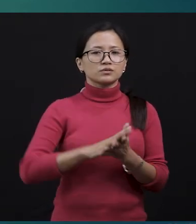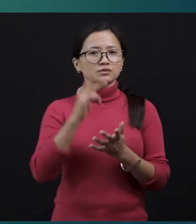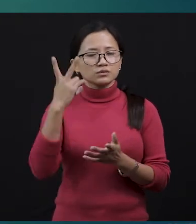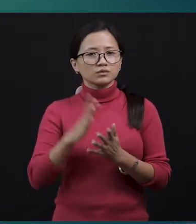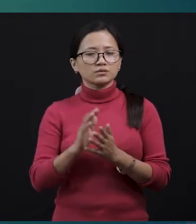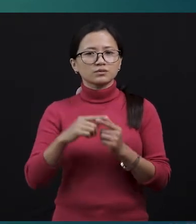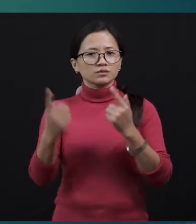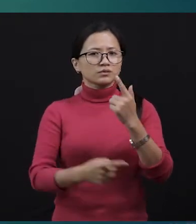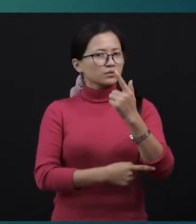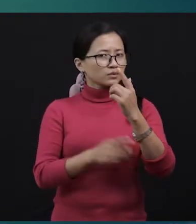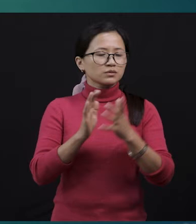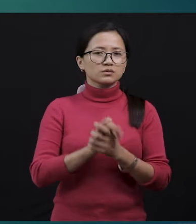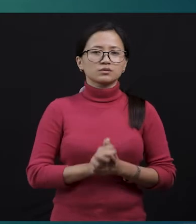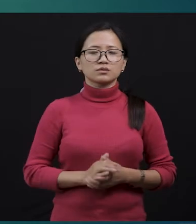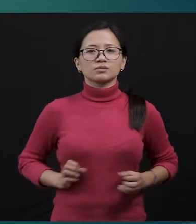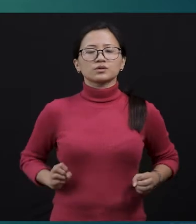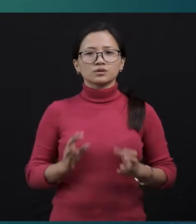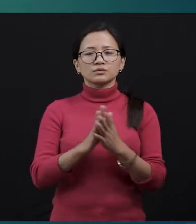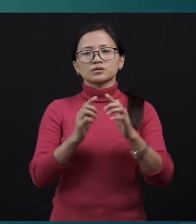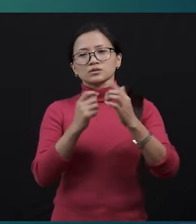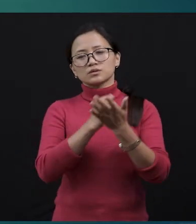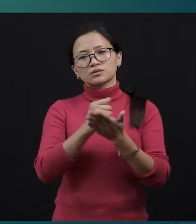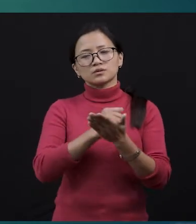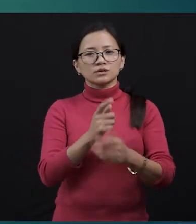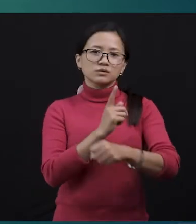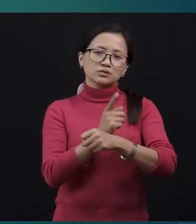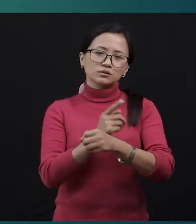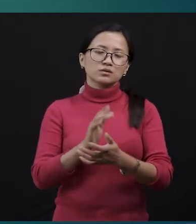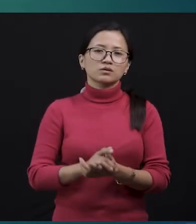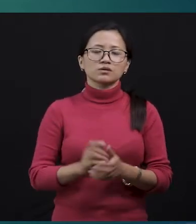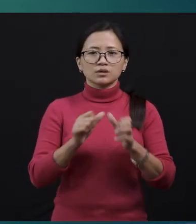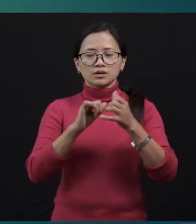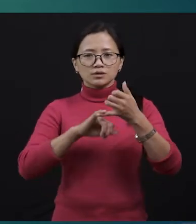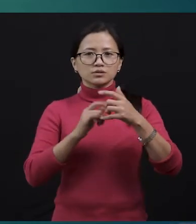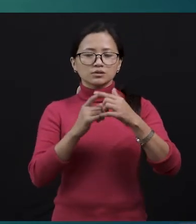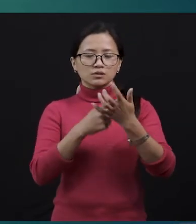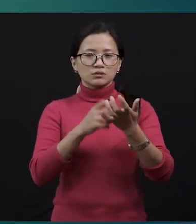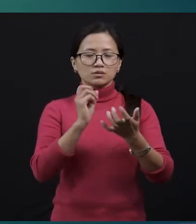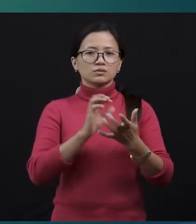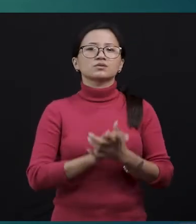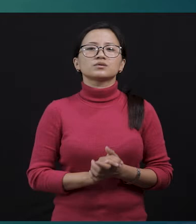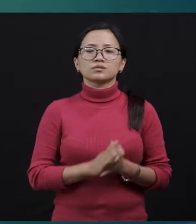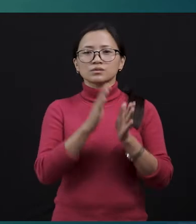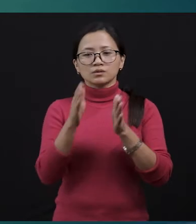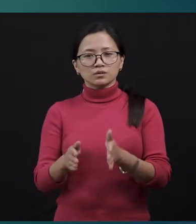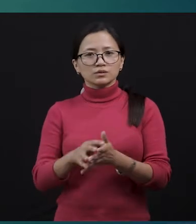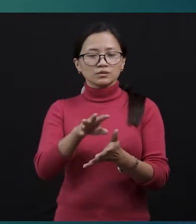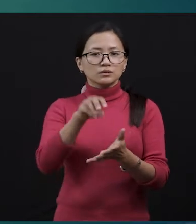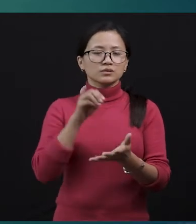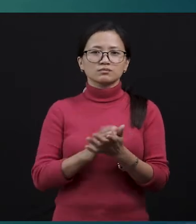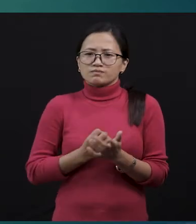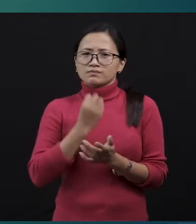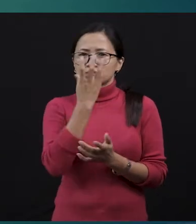and finally she had become a trainer, okay? A teacher for an astronaut. And in order to get that, it is